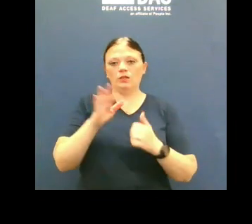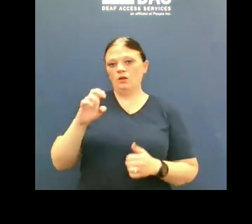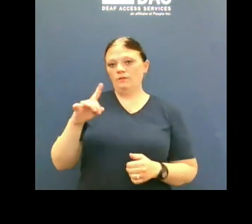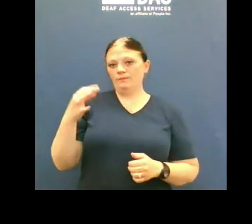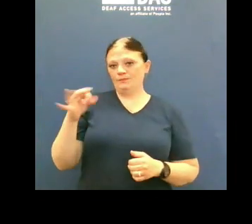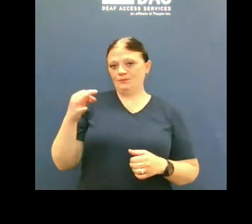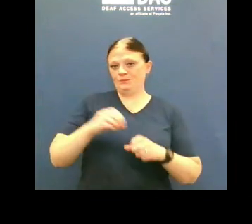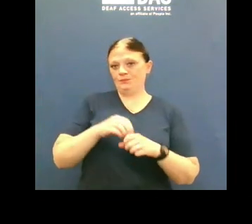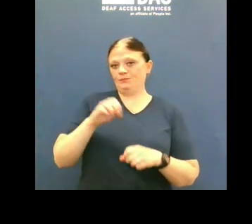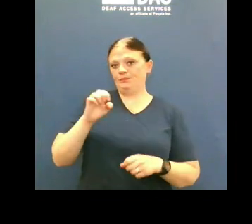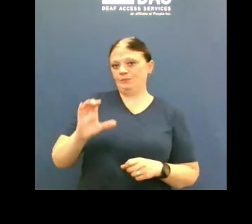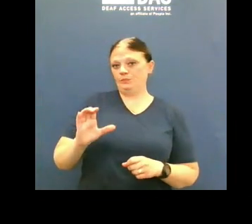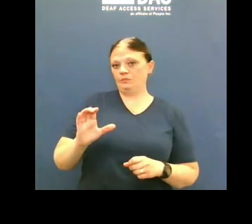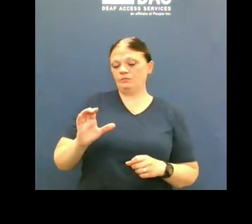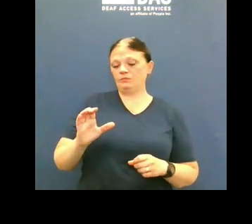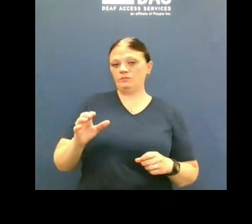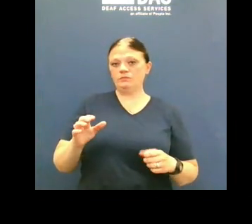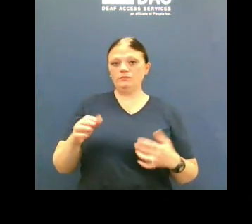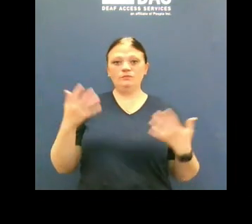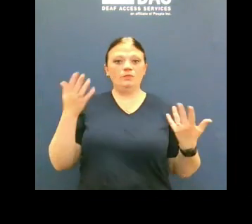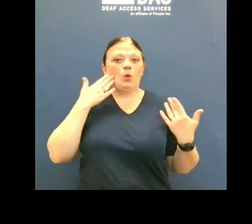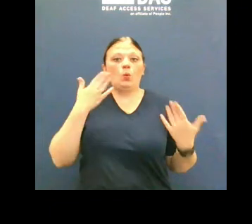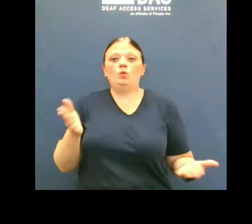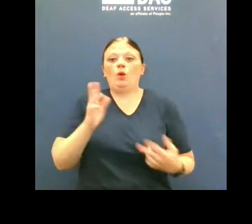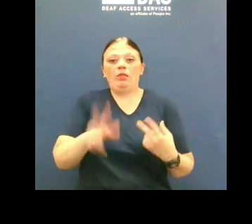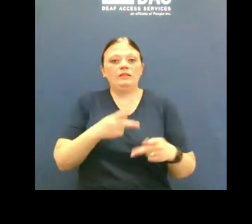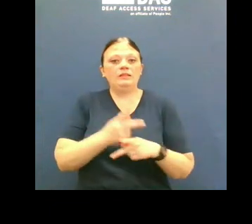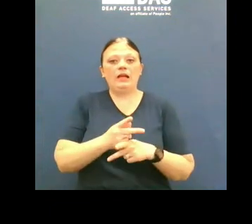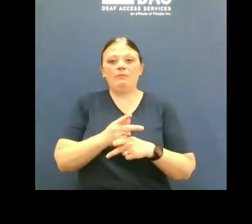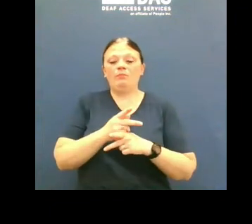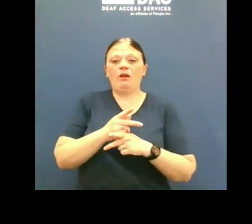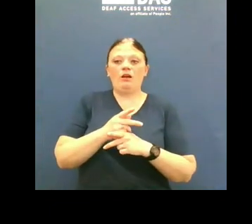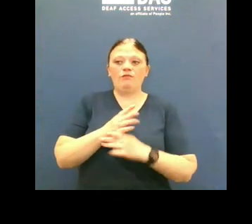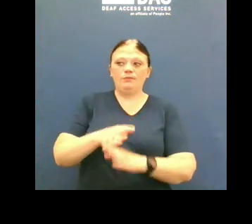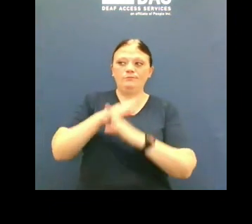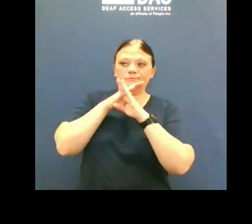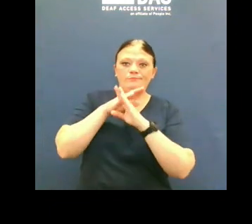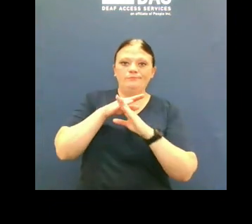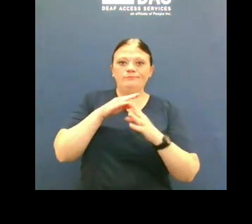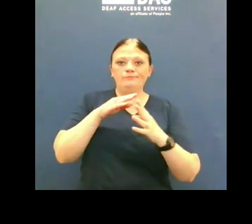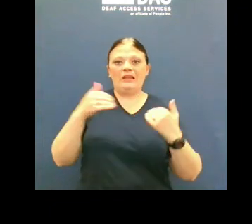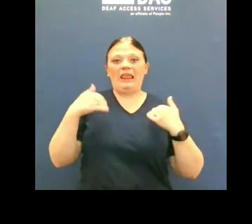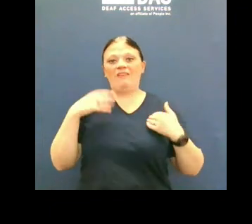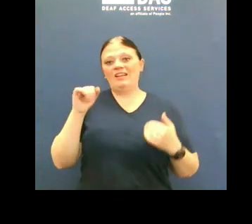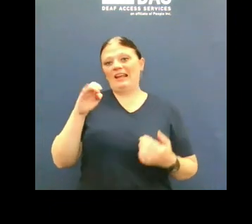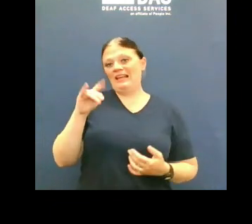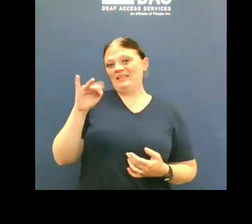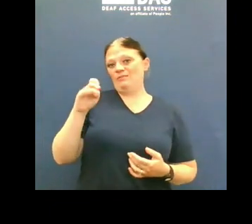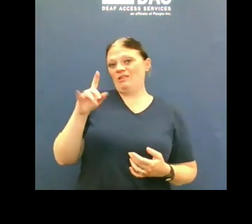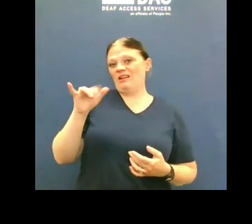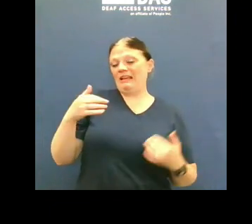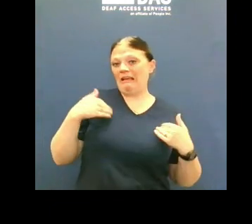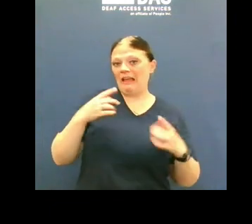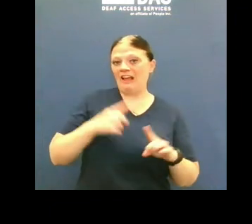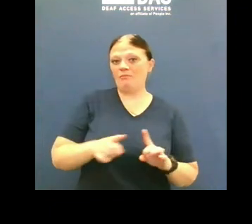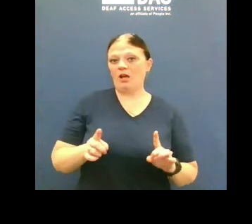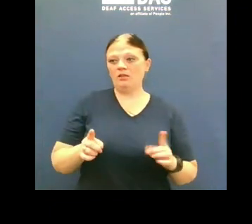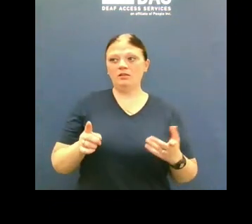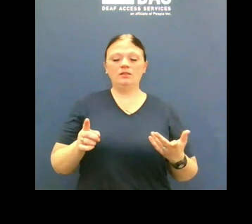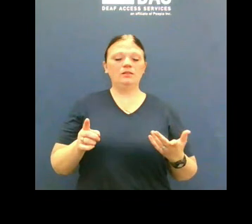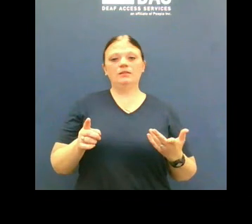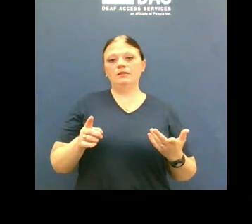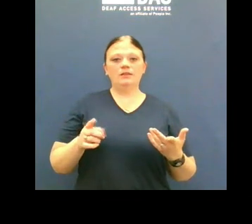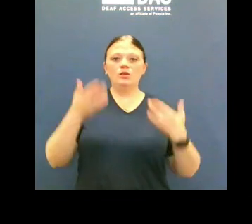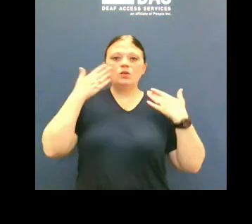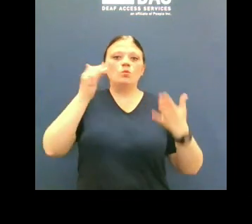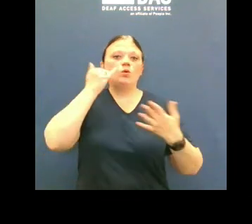COVID-19 in Erie County. Again, we don't know the type of protective immunity that having antibodies imparts. However, so we don't know